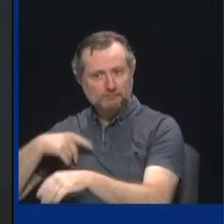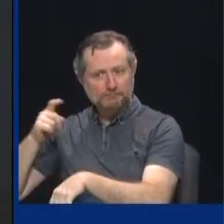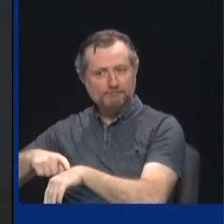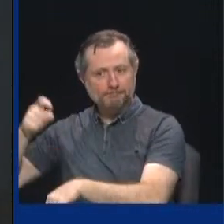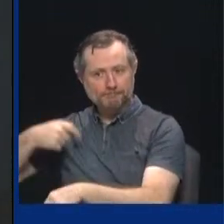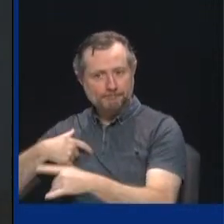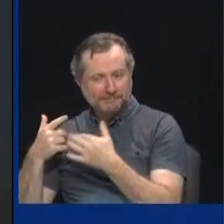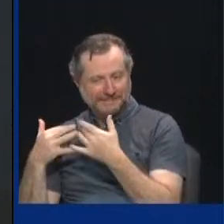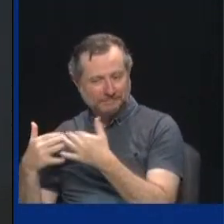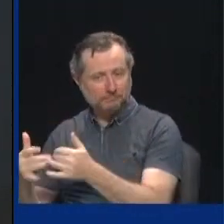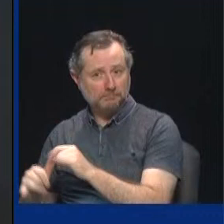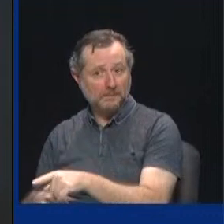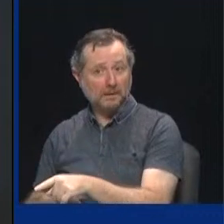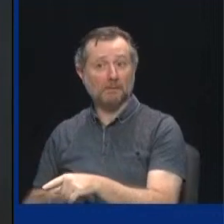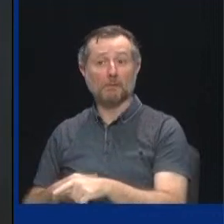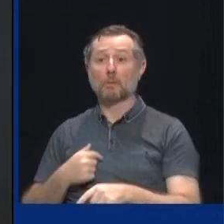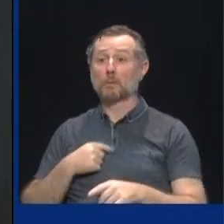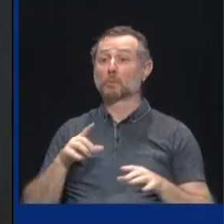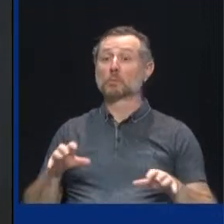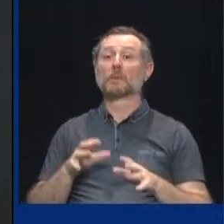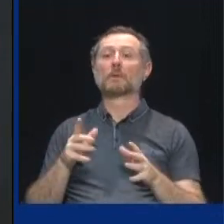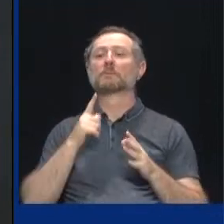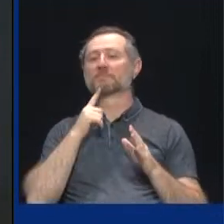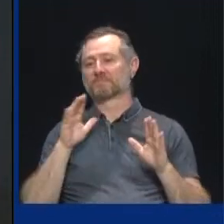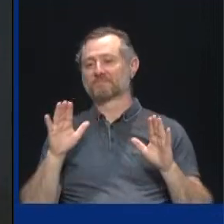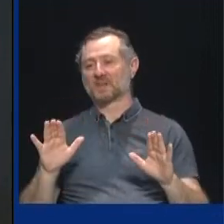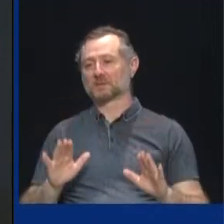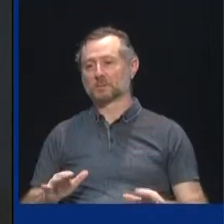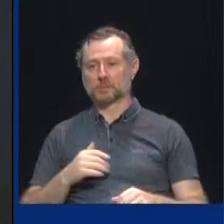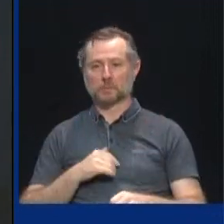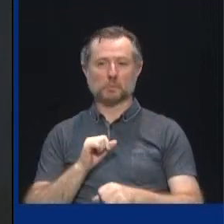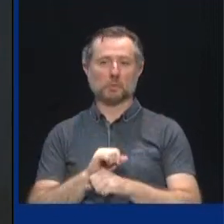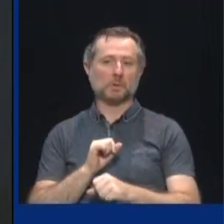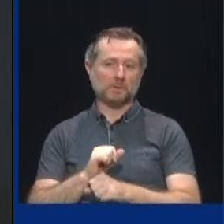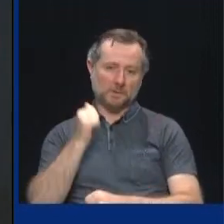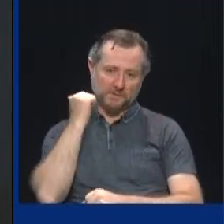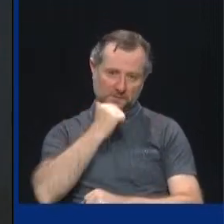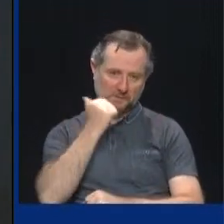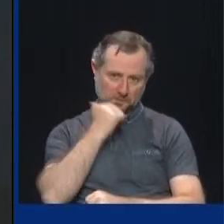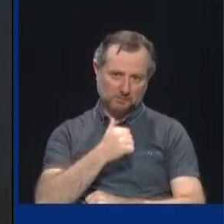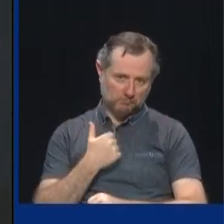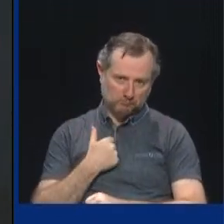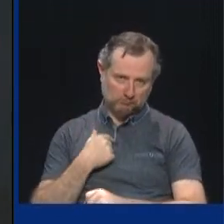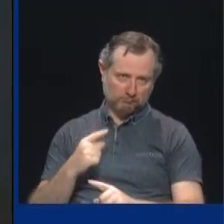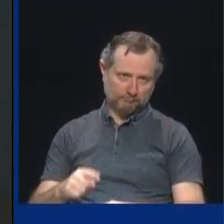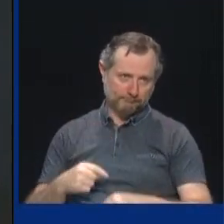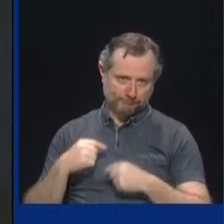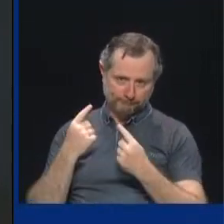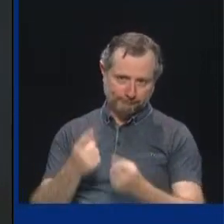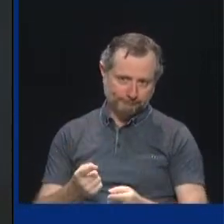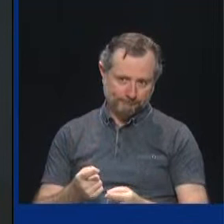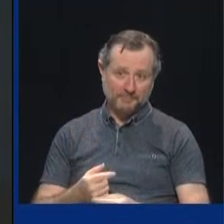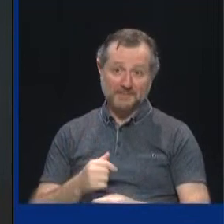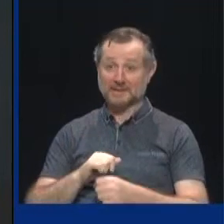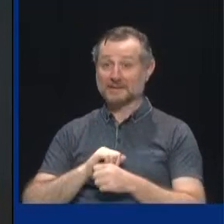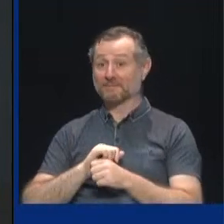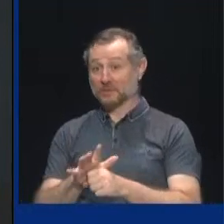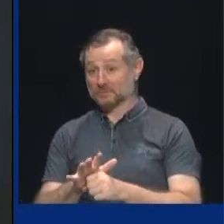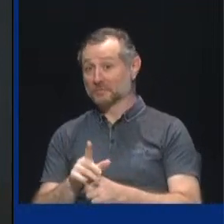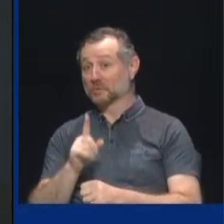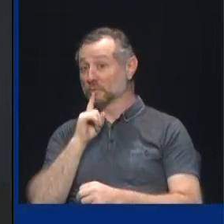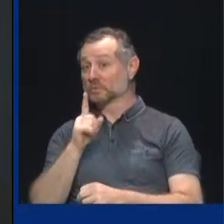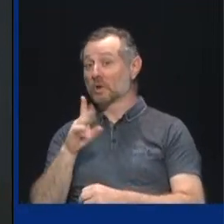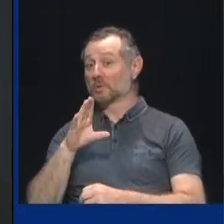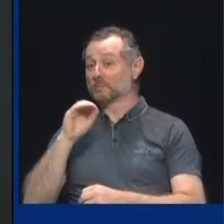And we've done phenomenal work every day since. And COVID, we are 100%